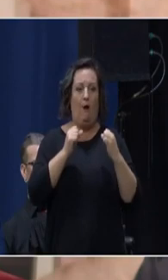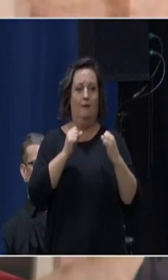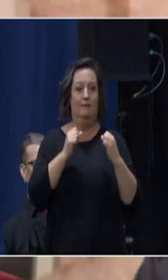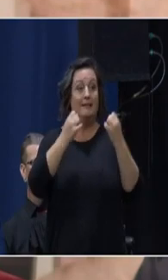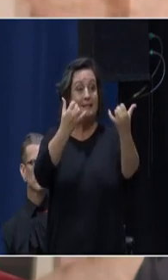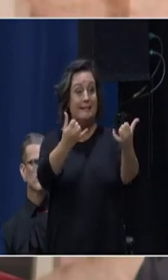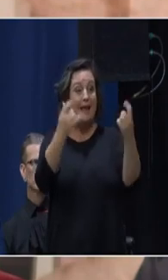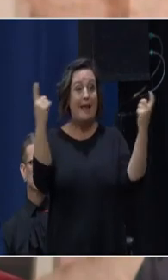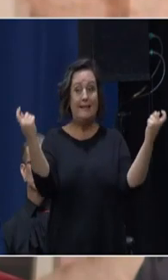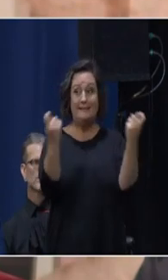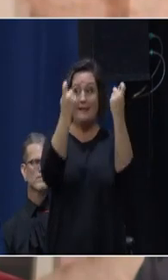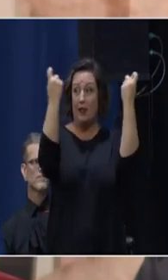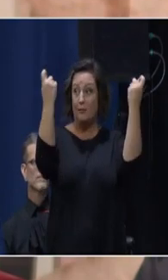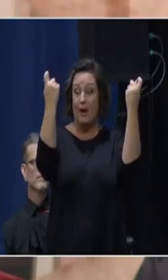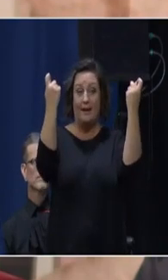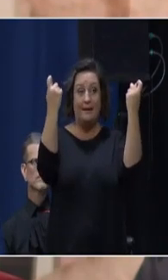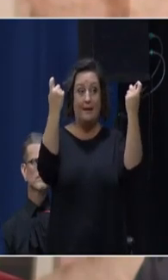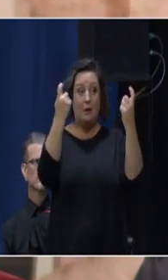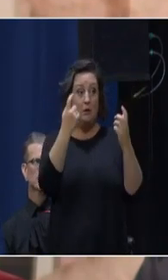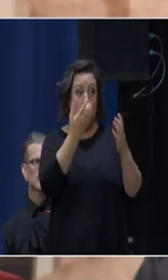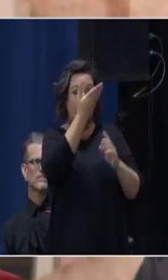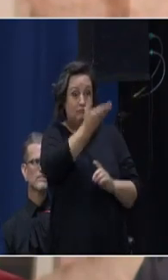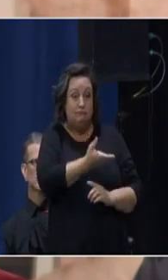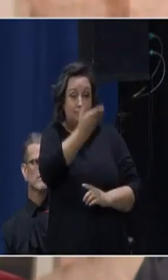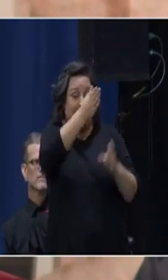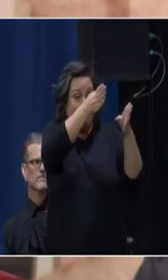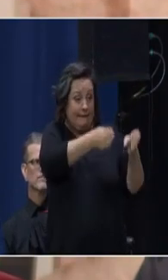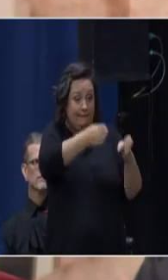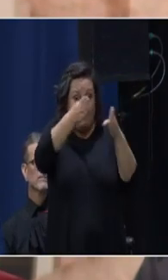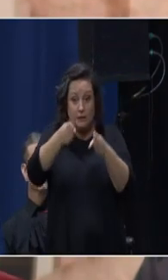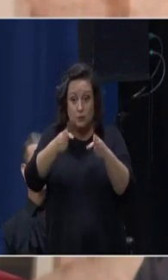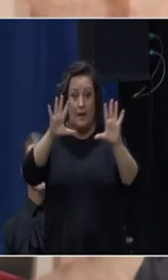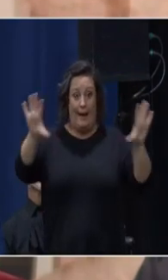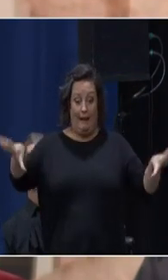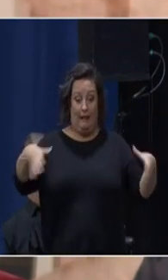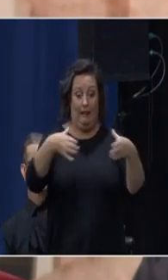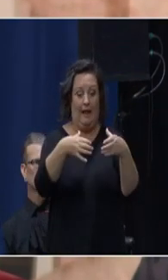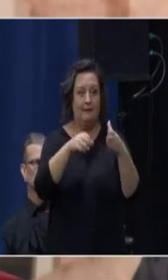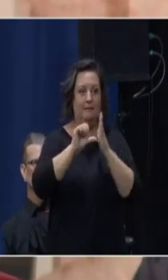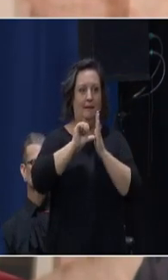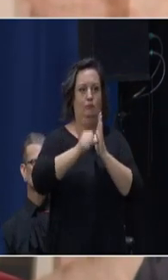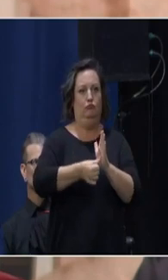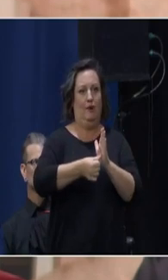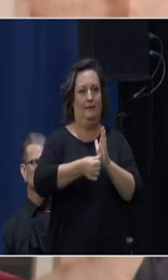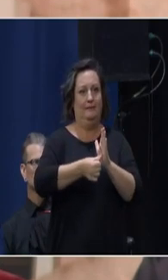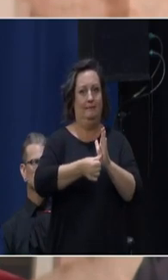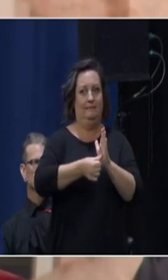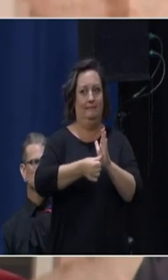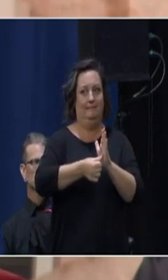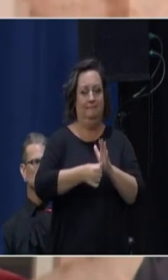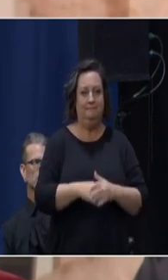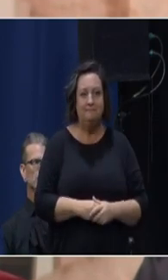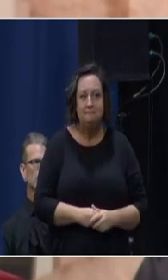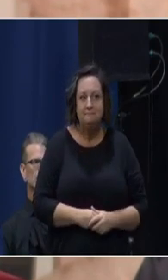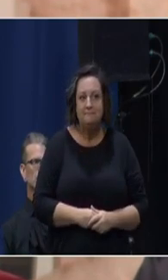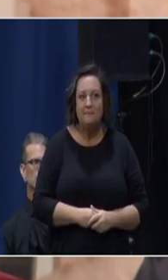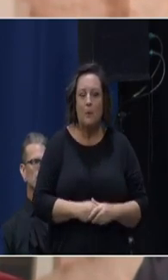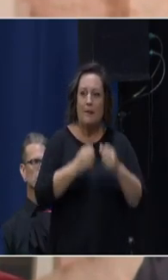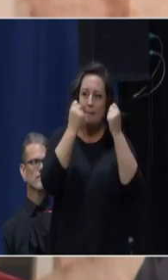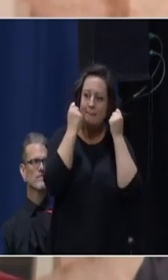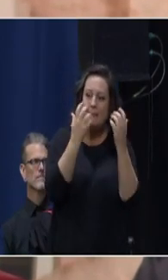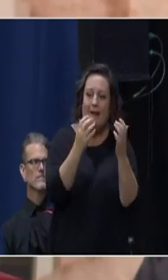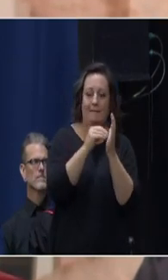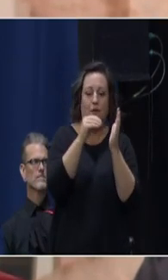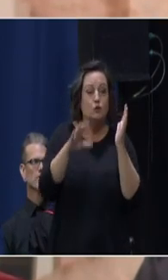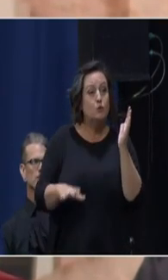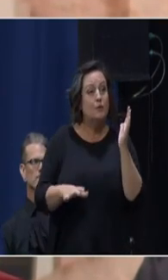celebrating what makes you individually and collectively an impressive group of graduates. With many of our students being the